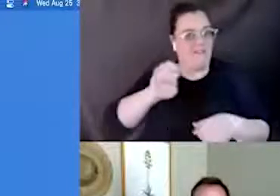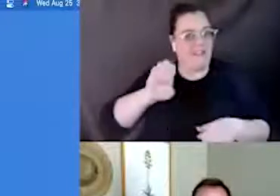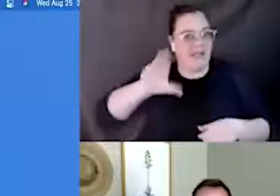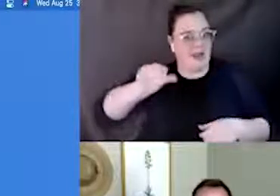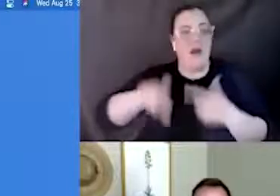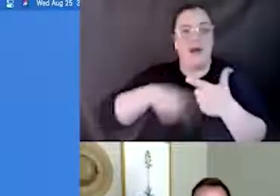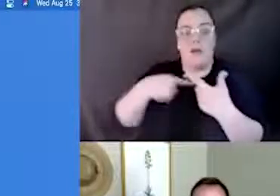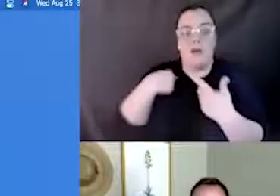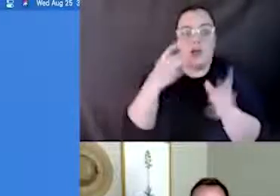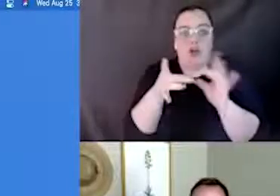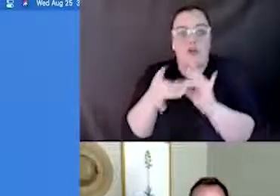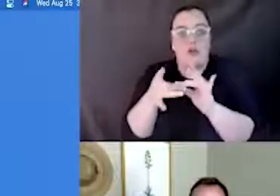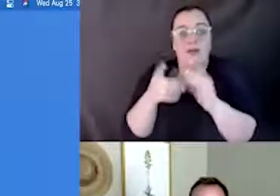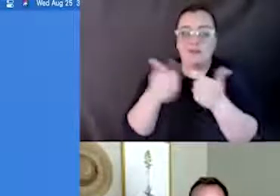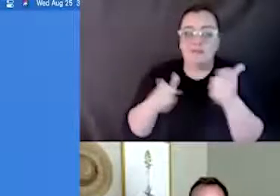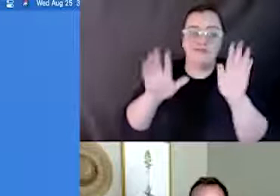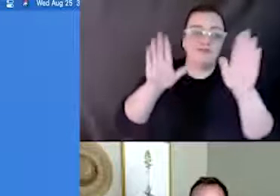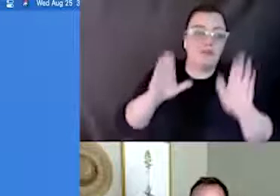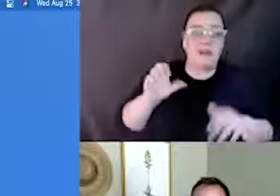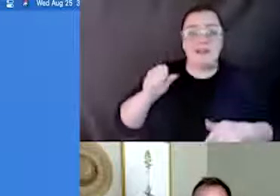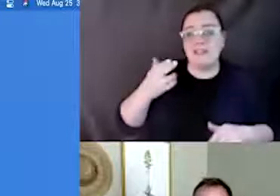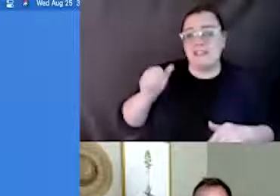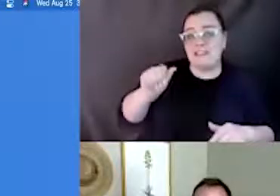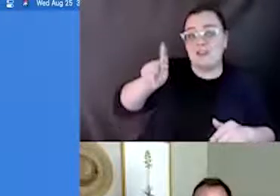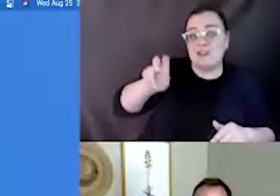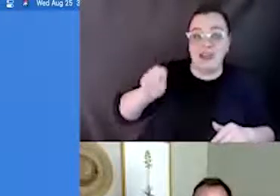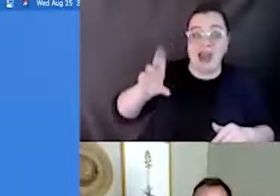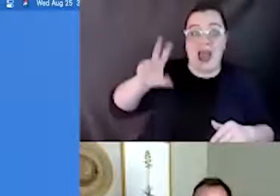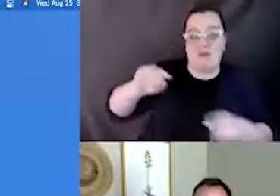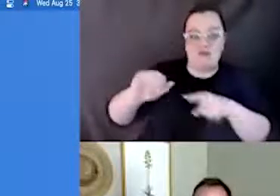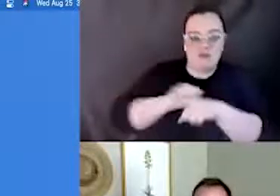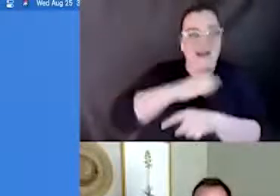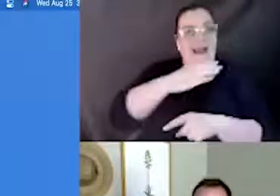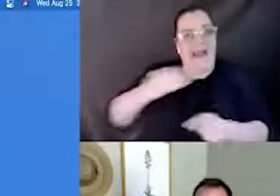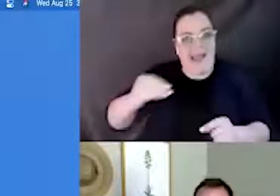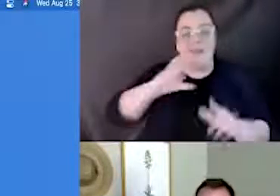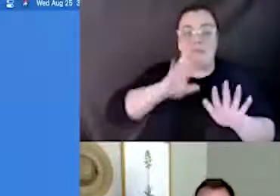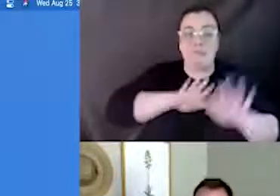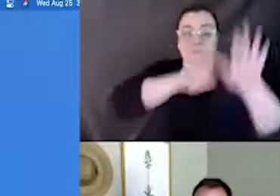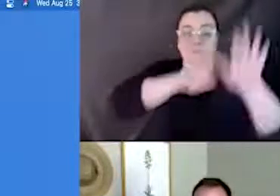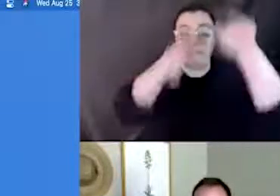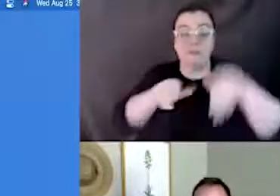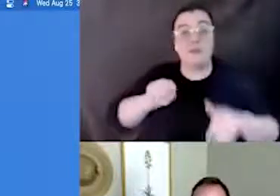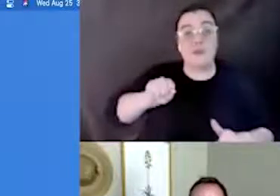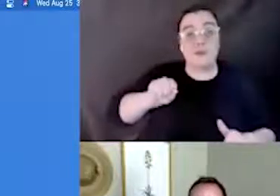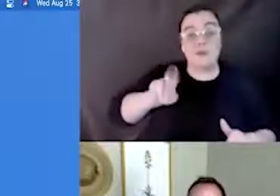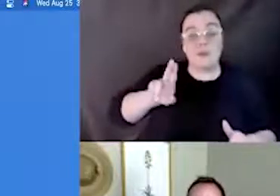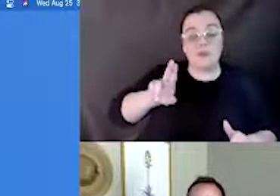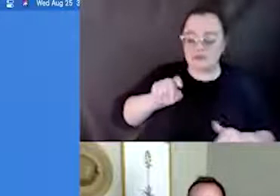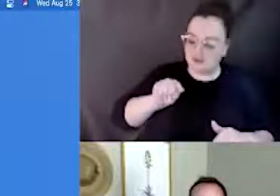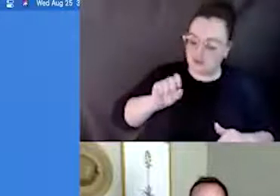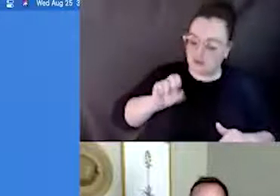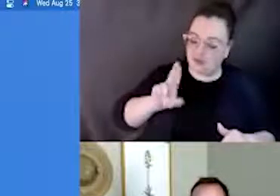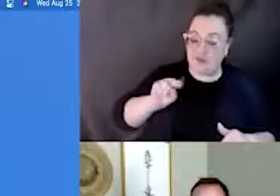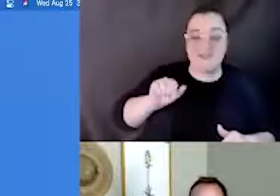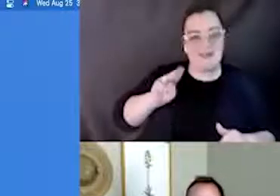ShakeOut earthquake drills and also tsunami zone. Now, we won't have time to go through all of those campaigns and all of that messaging today. So